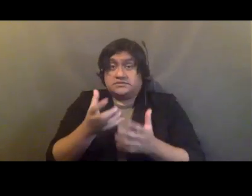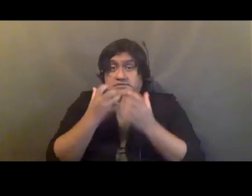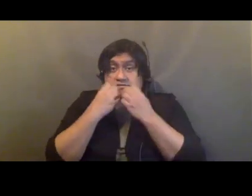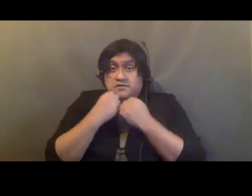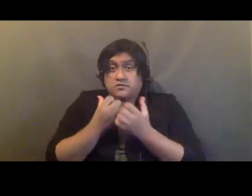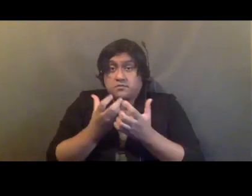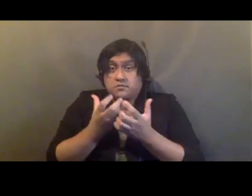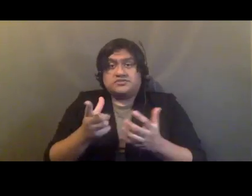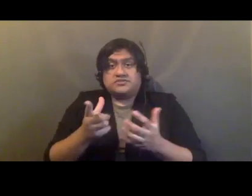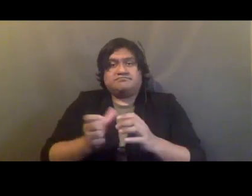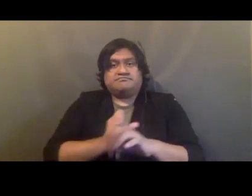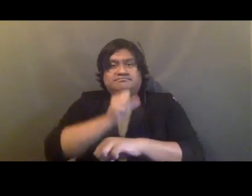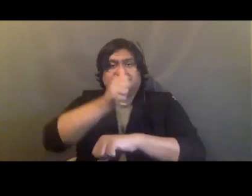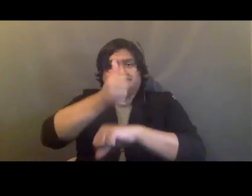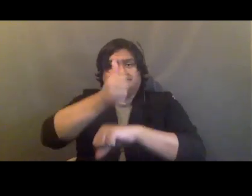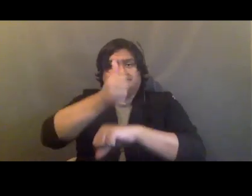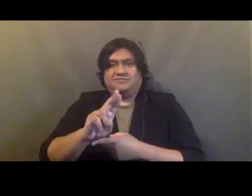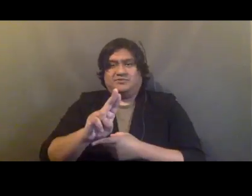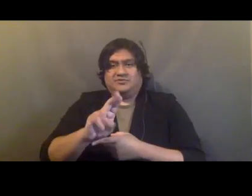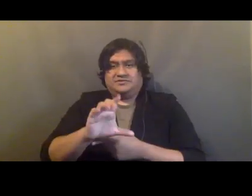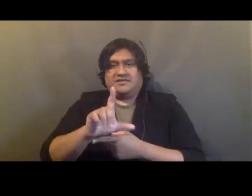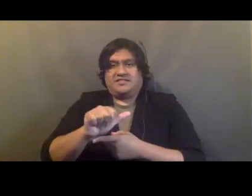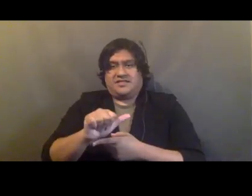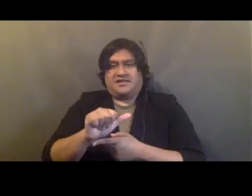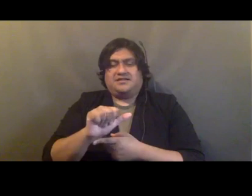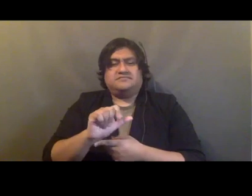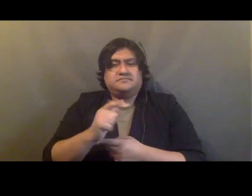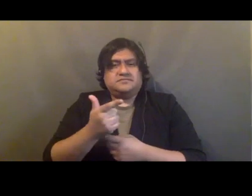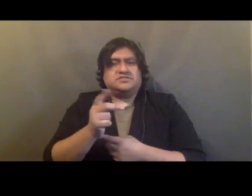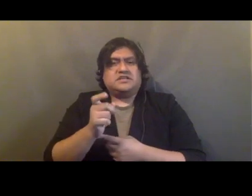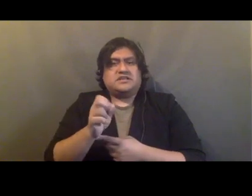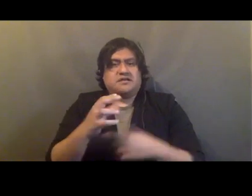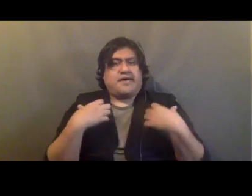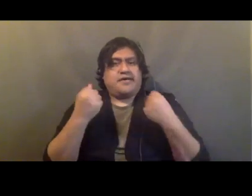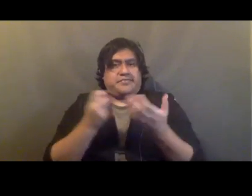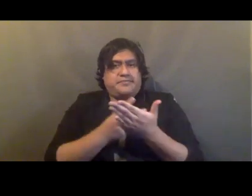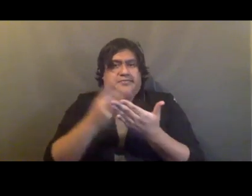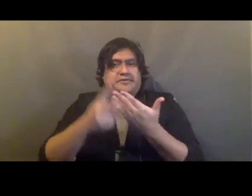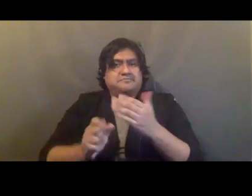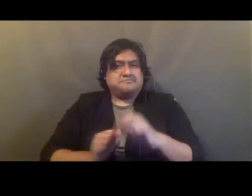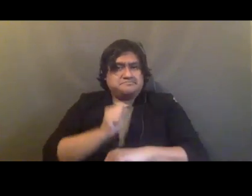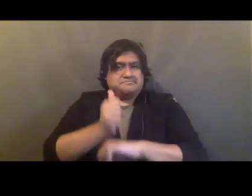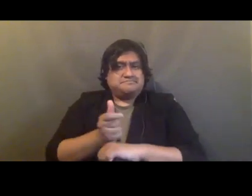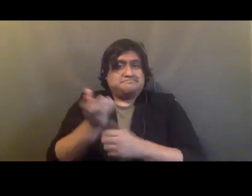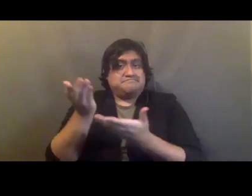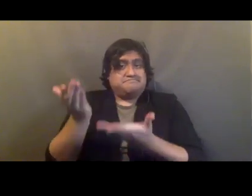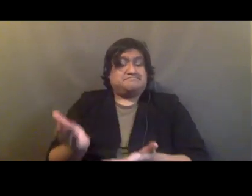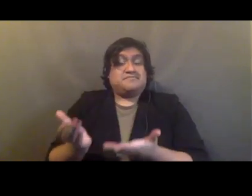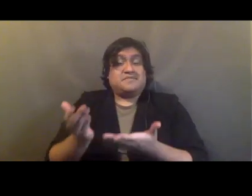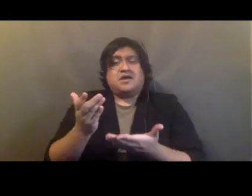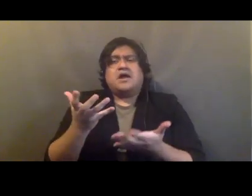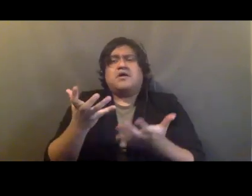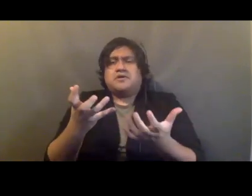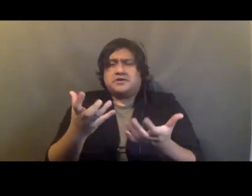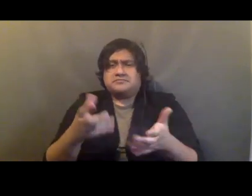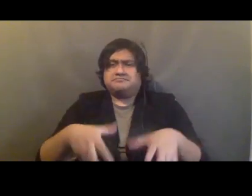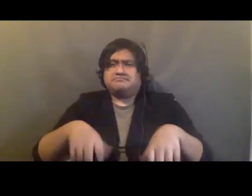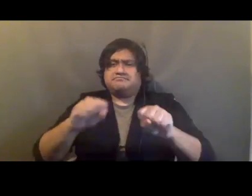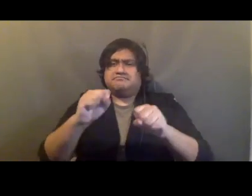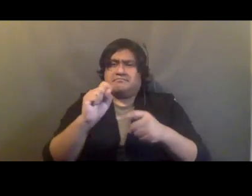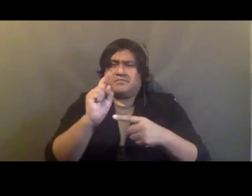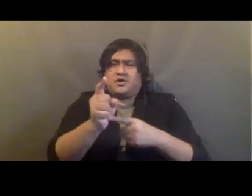Health Program. And I want to take a step back and really acknowledge you, Dr. Weimer, as being the